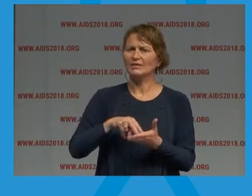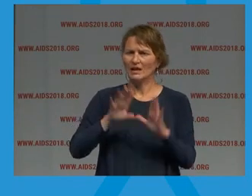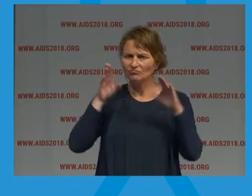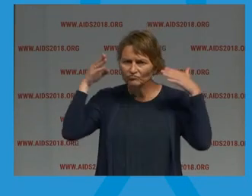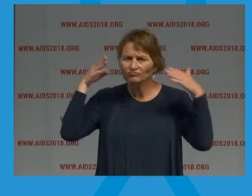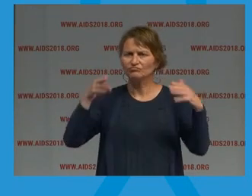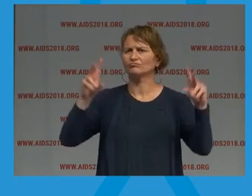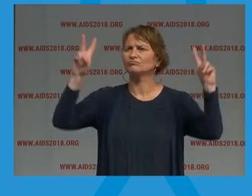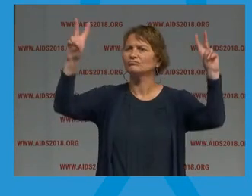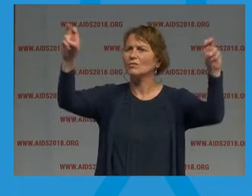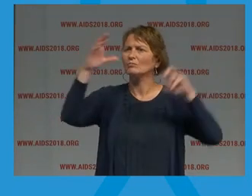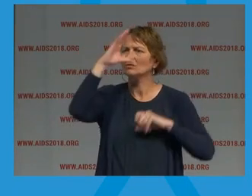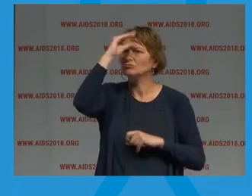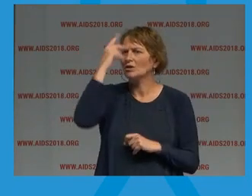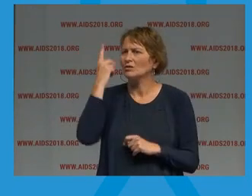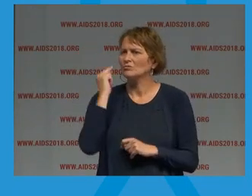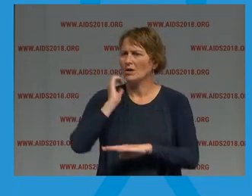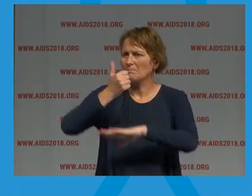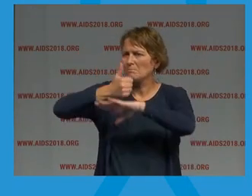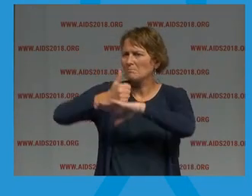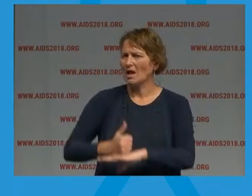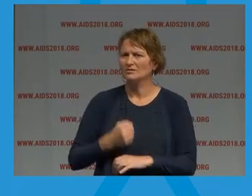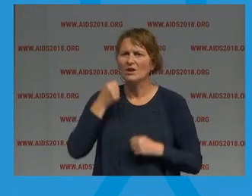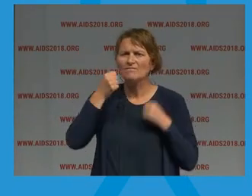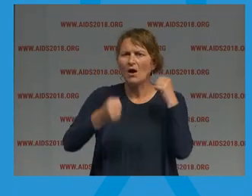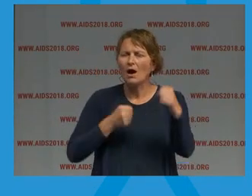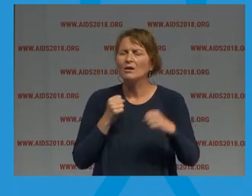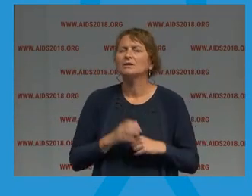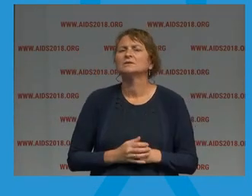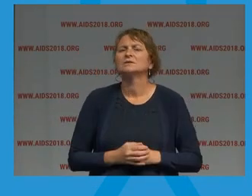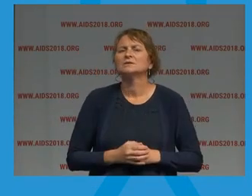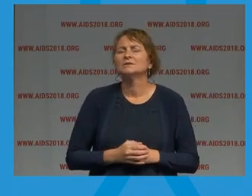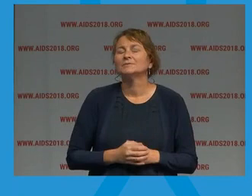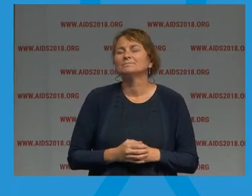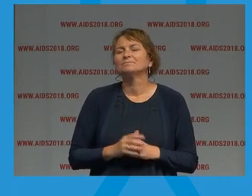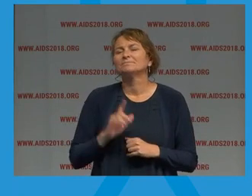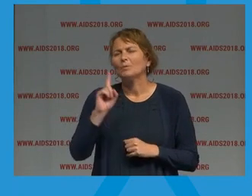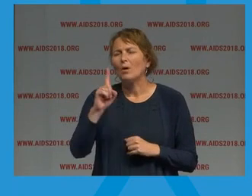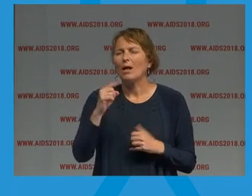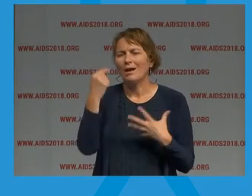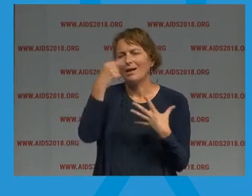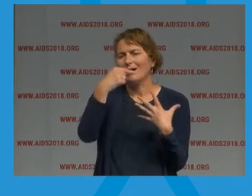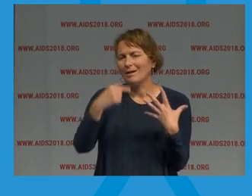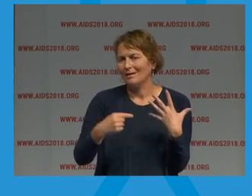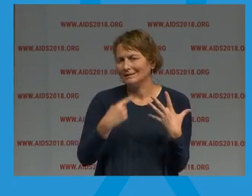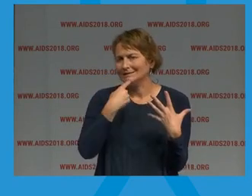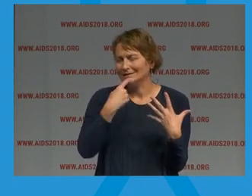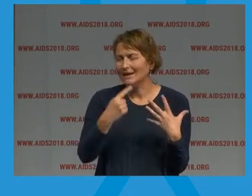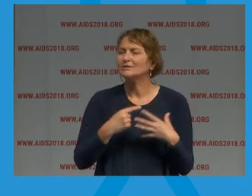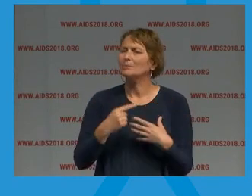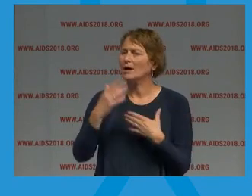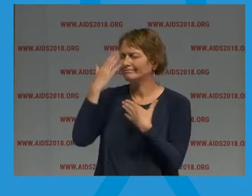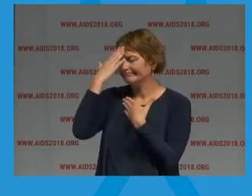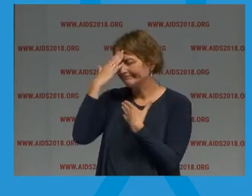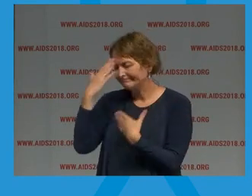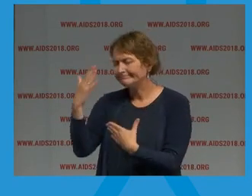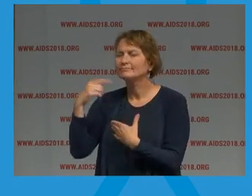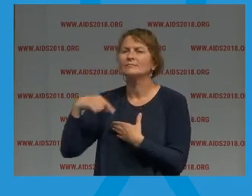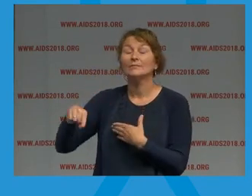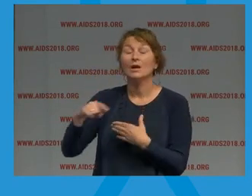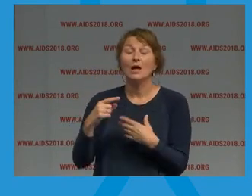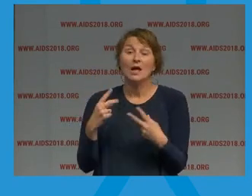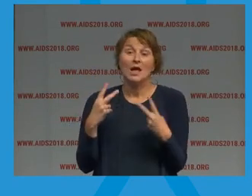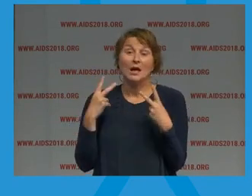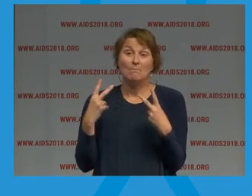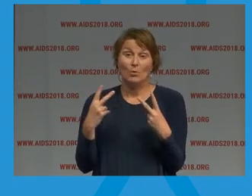violence? There are a number of things that need to happen, but let me first acknowledge the incredible, brilliant